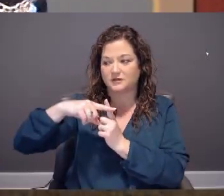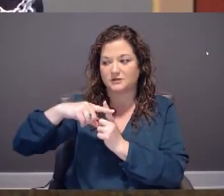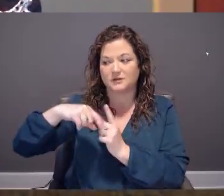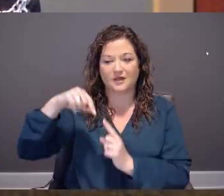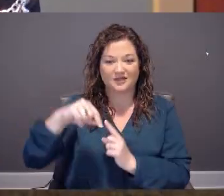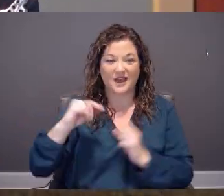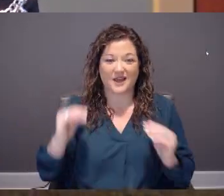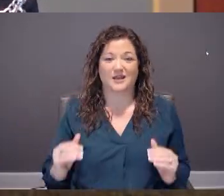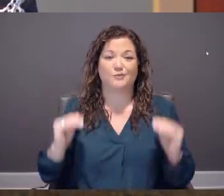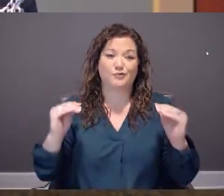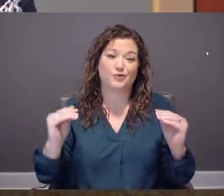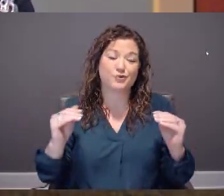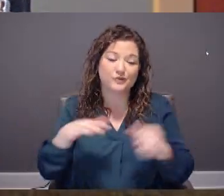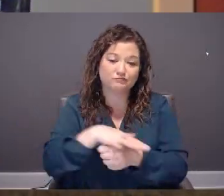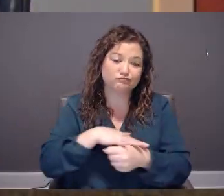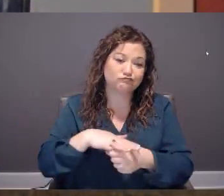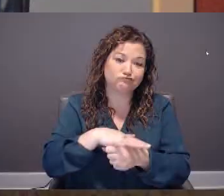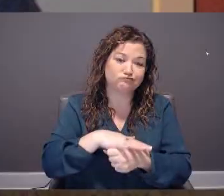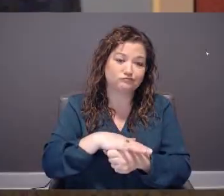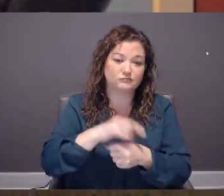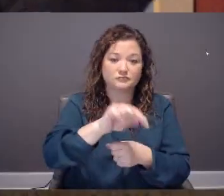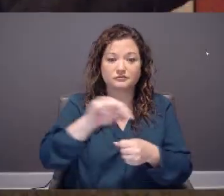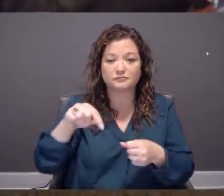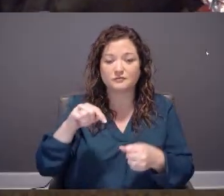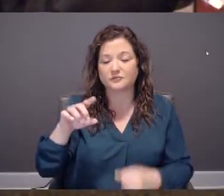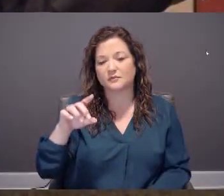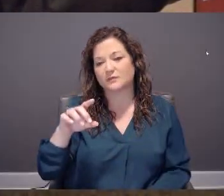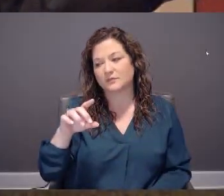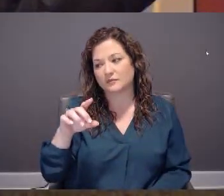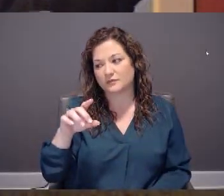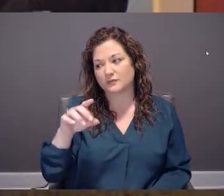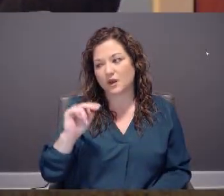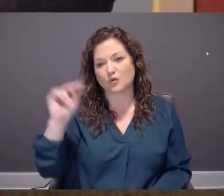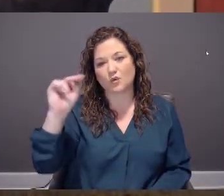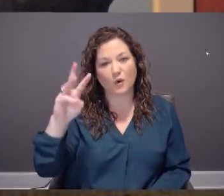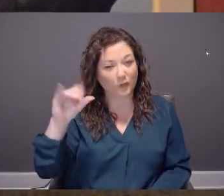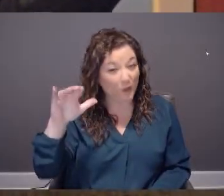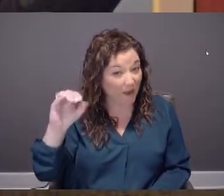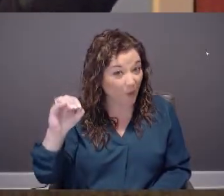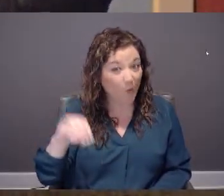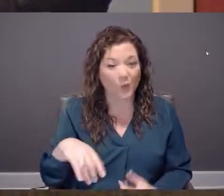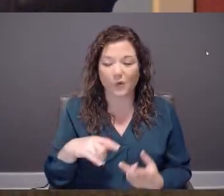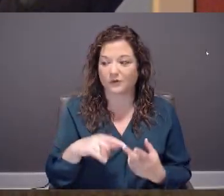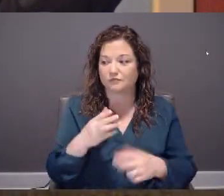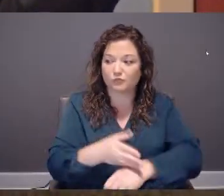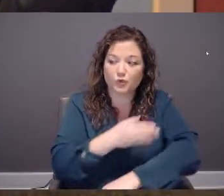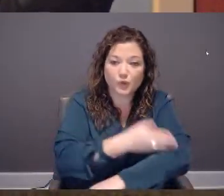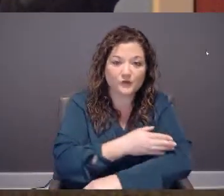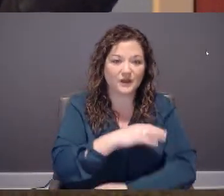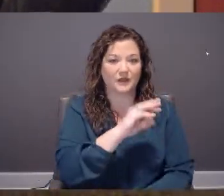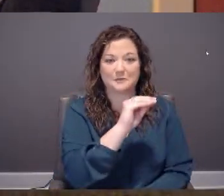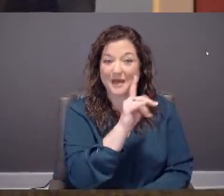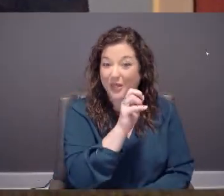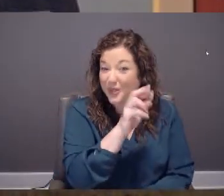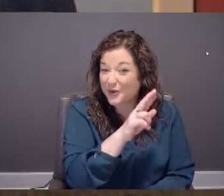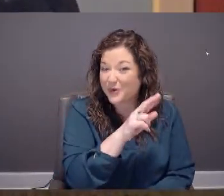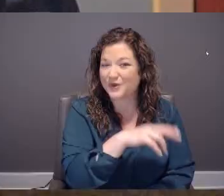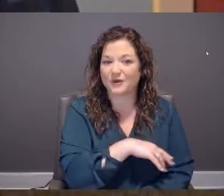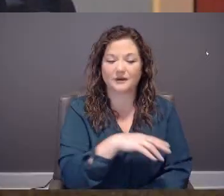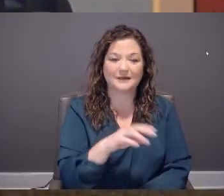enhancing the area around the Dewey and North Waco, enhancing the area around Miller in East